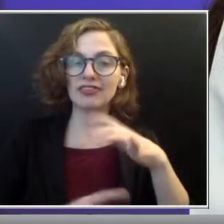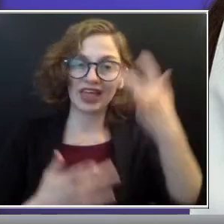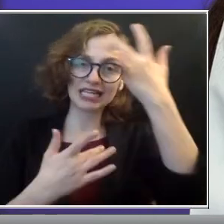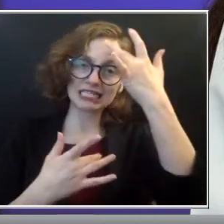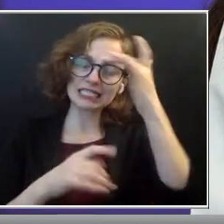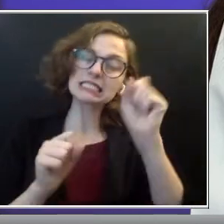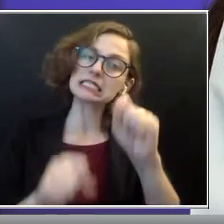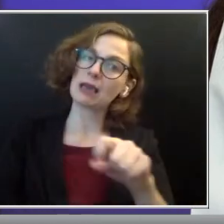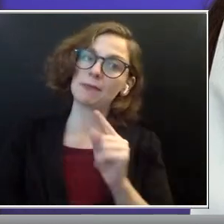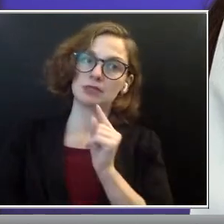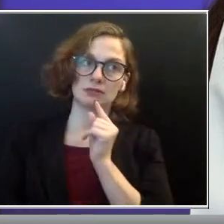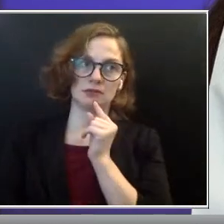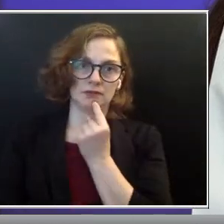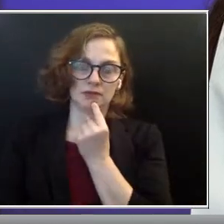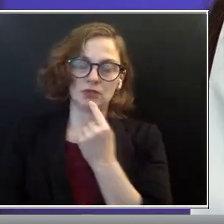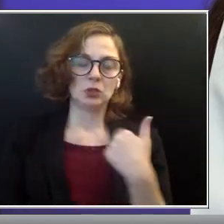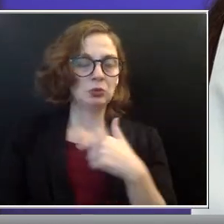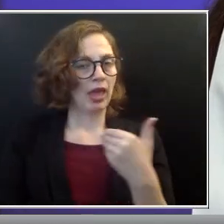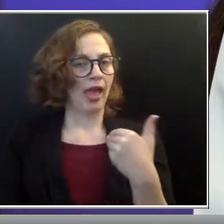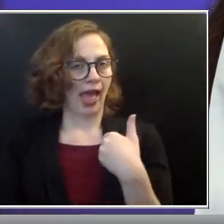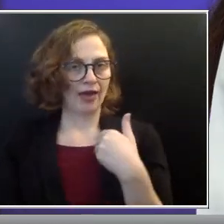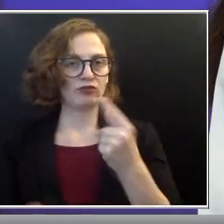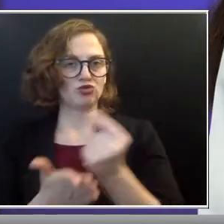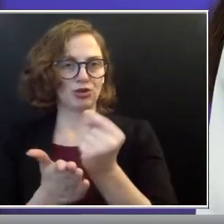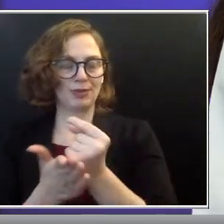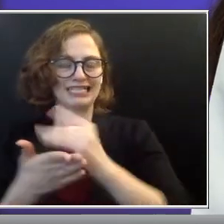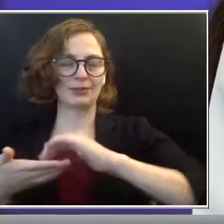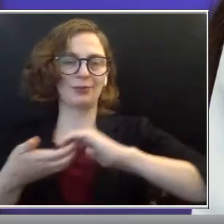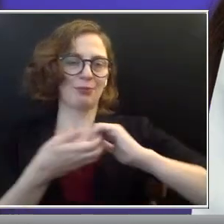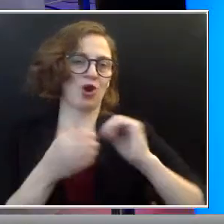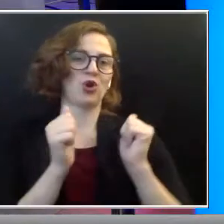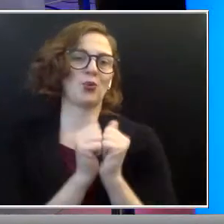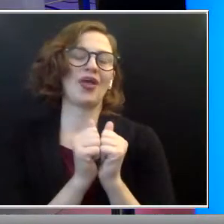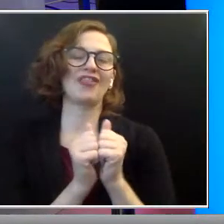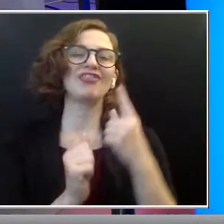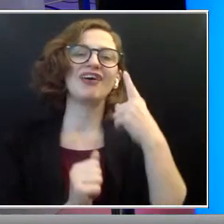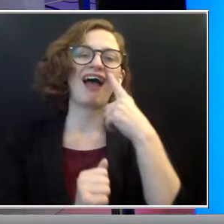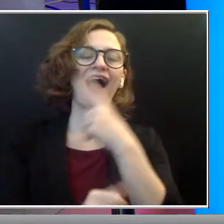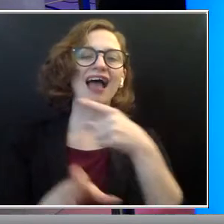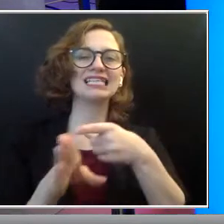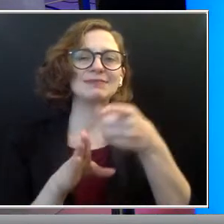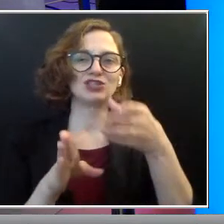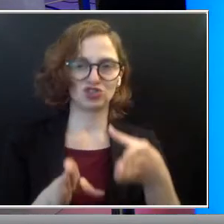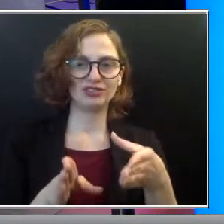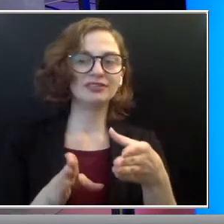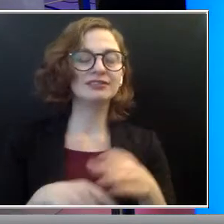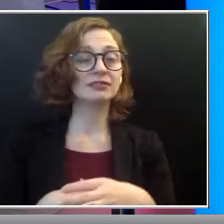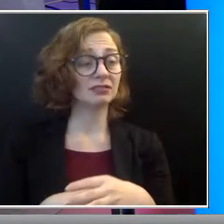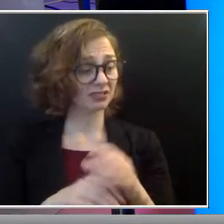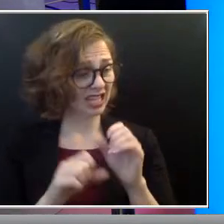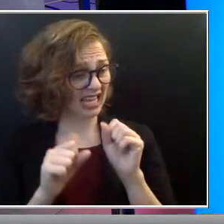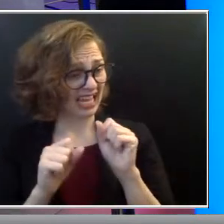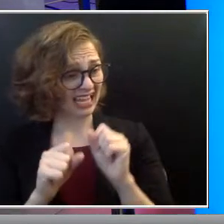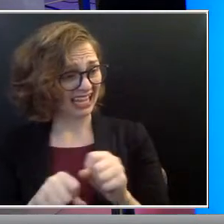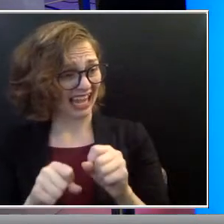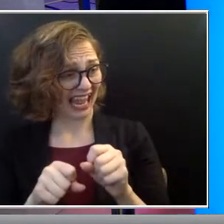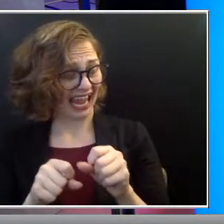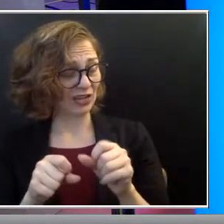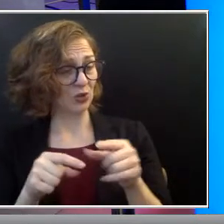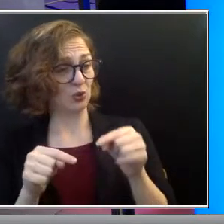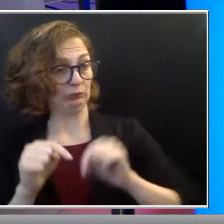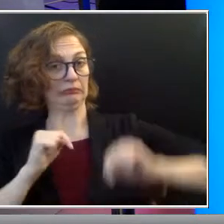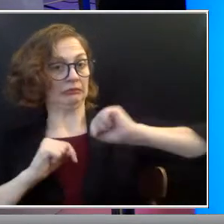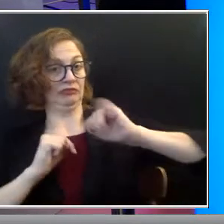and we partner with our ophthalmology doctors to manage thyroid eye disease. Can it be reversed? It too can go into remission. So if we